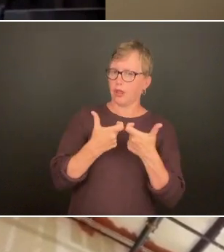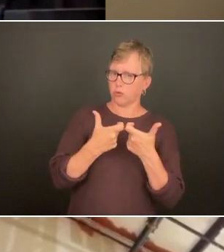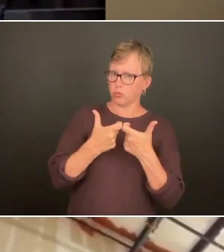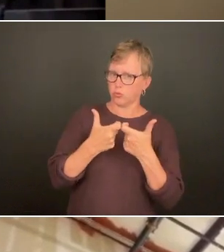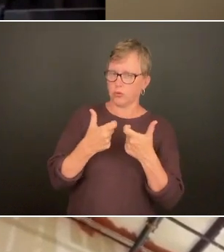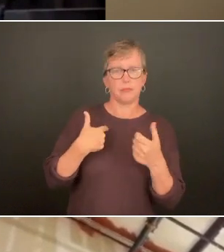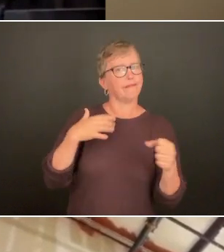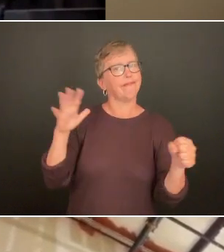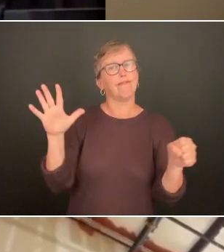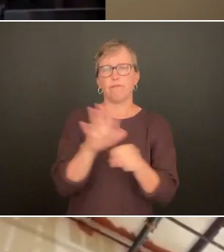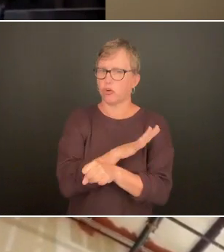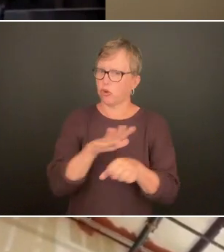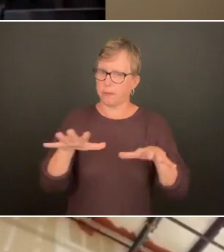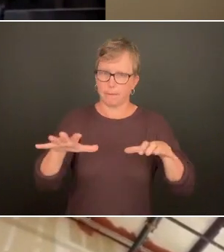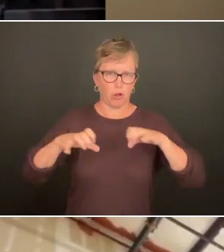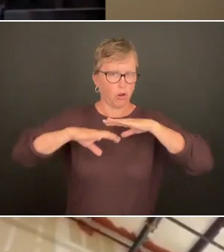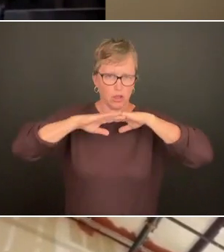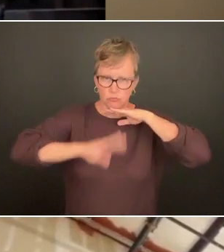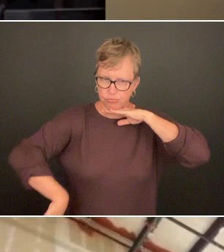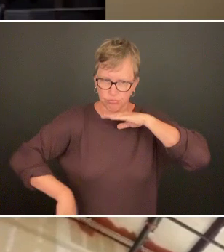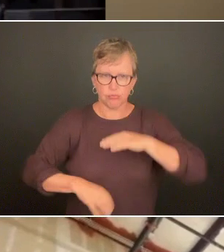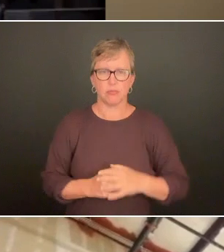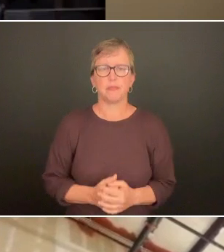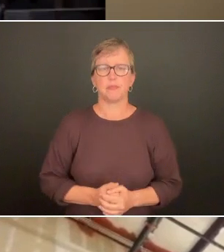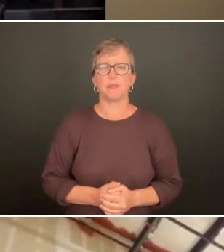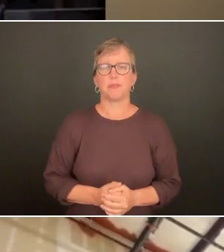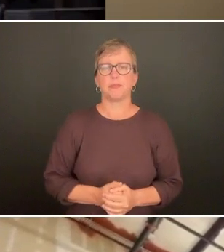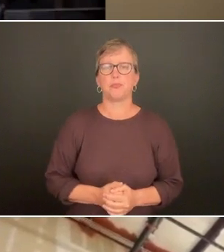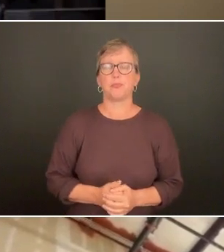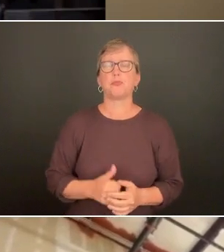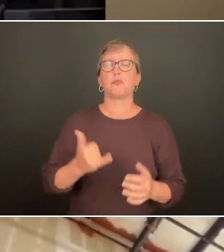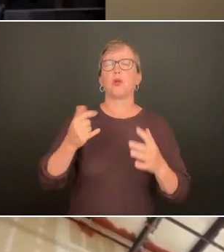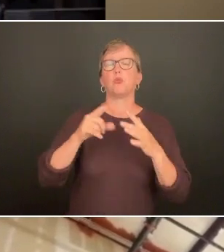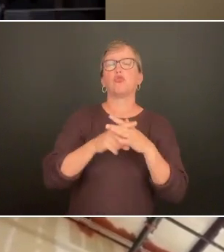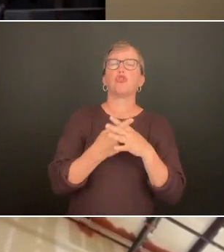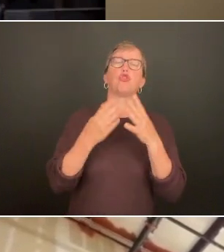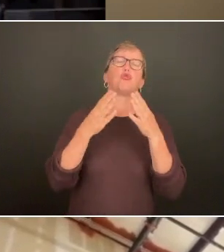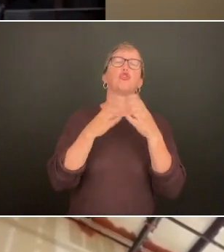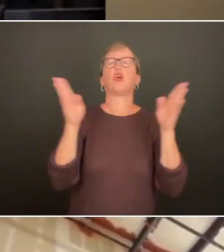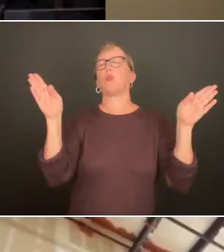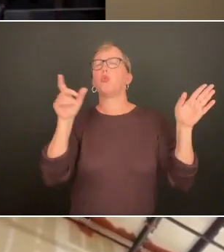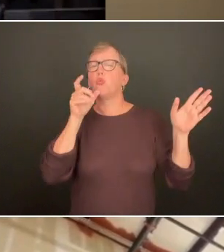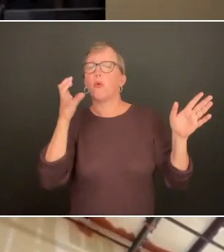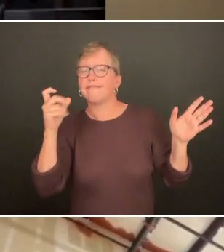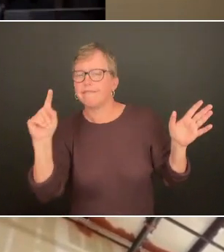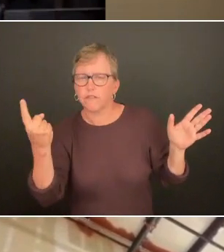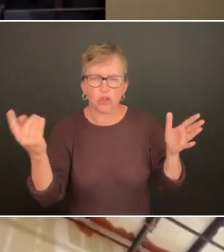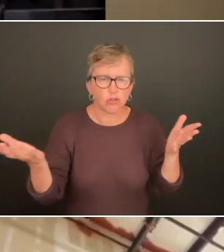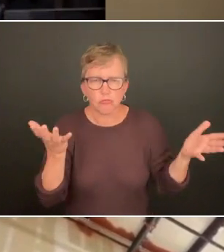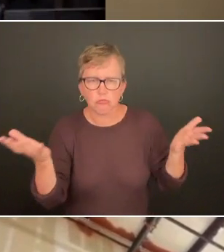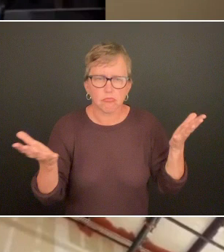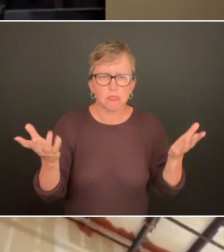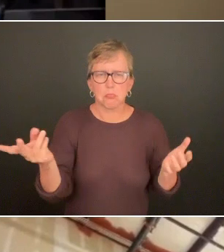there in a broad category. How has and who wants to go first? How has sexuality